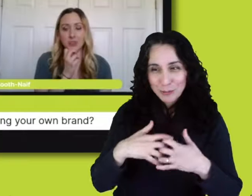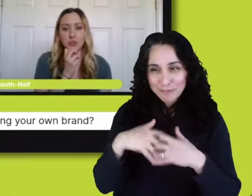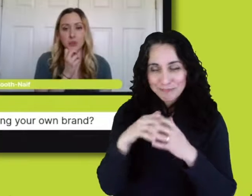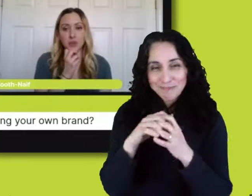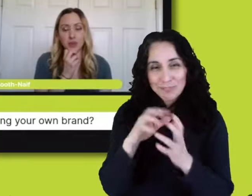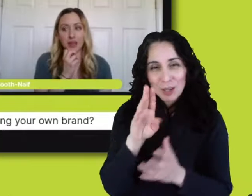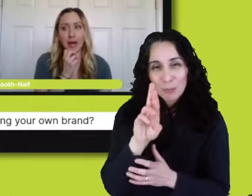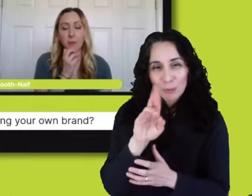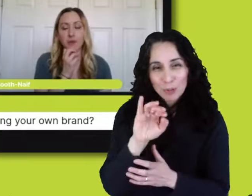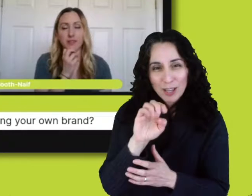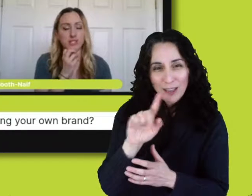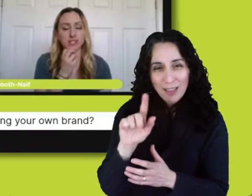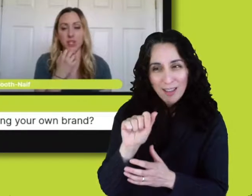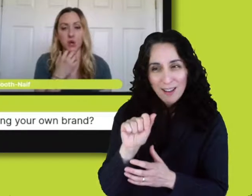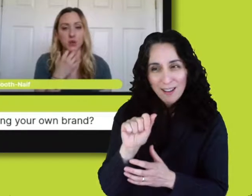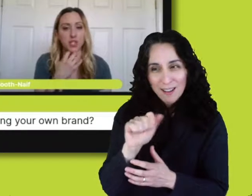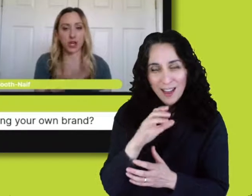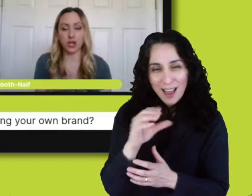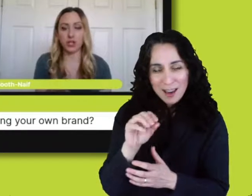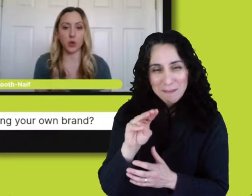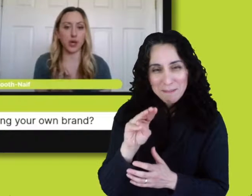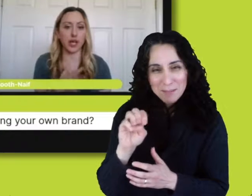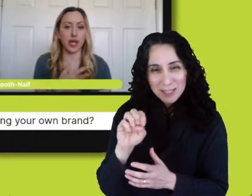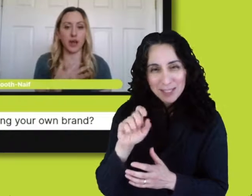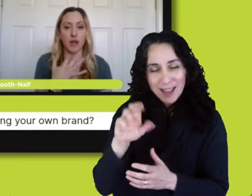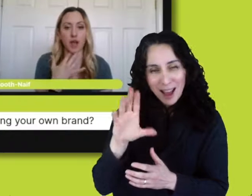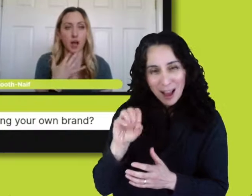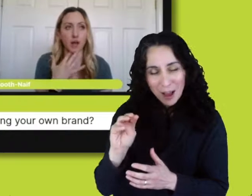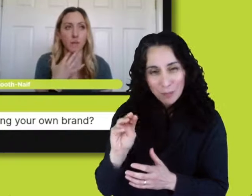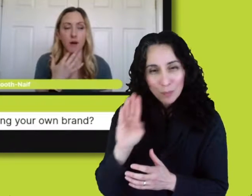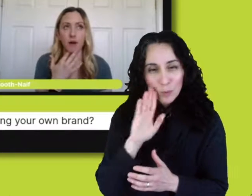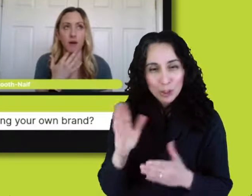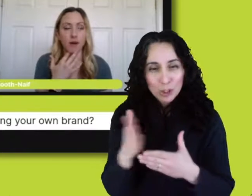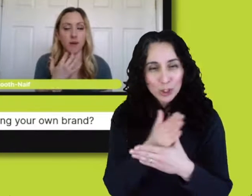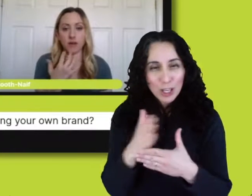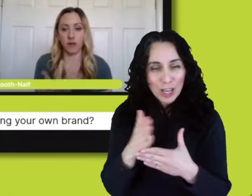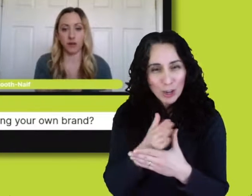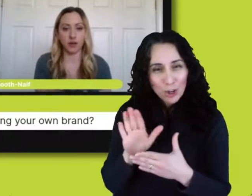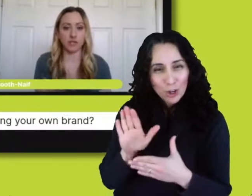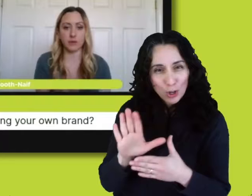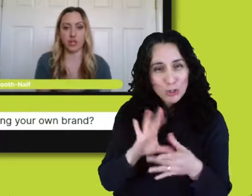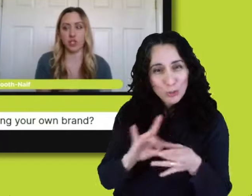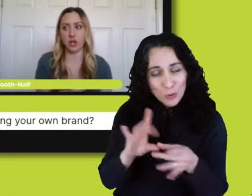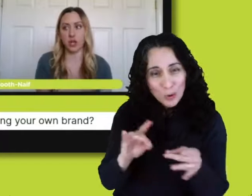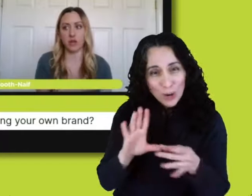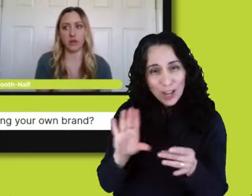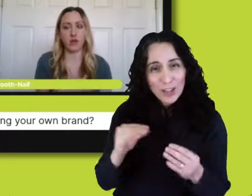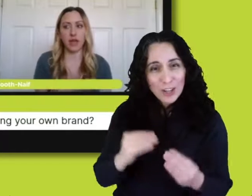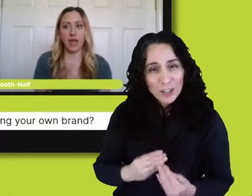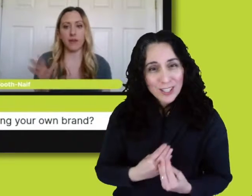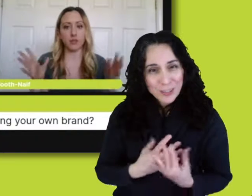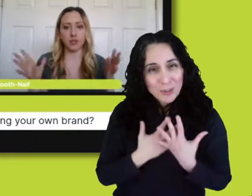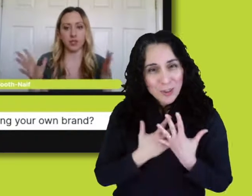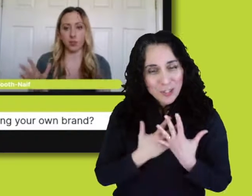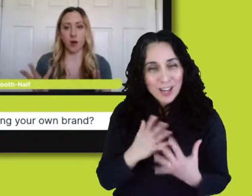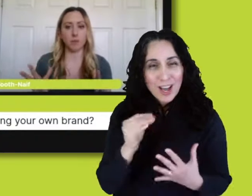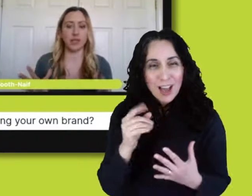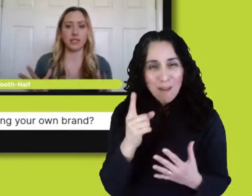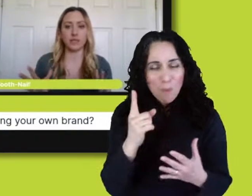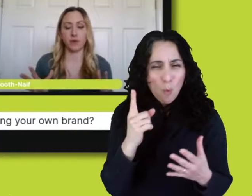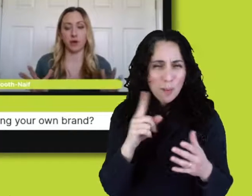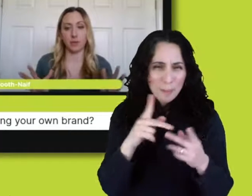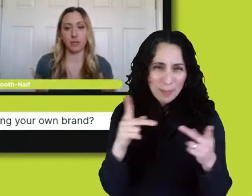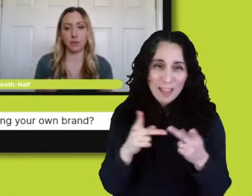Briella.com. To help just, you know, share her story and her, you know, her inspiration, and have really just